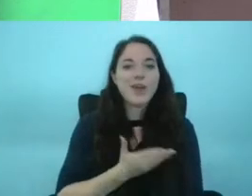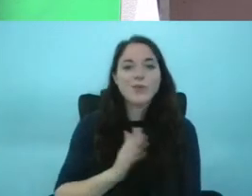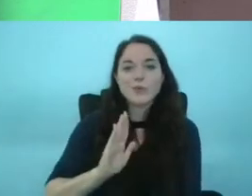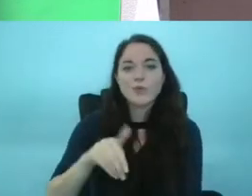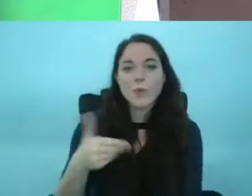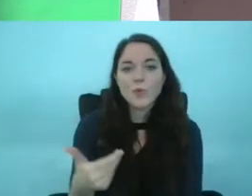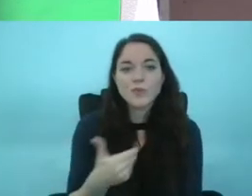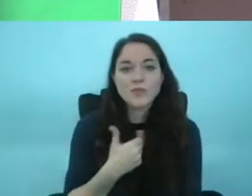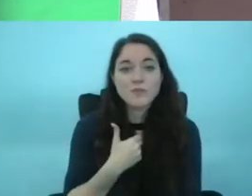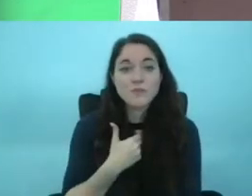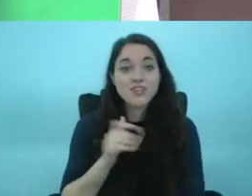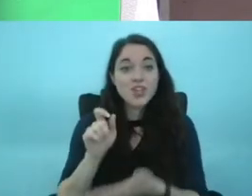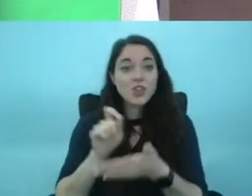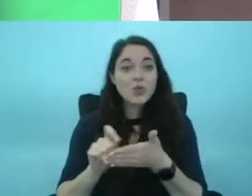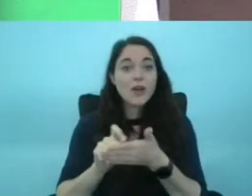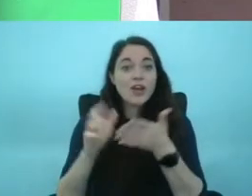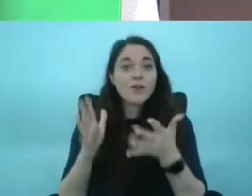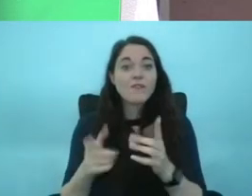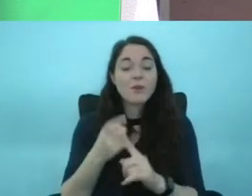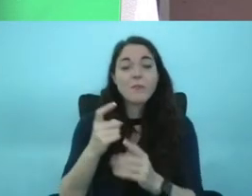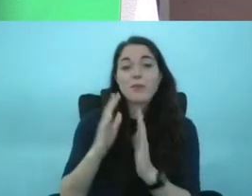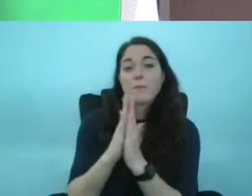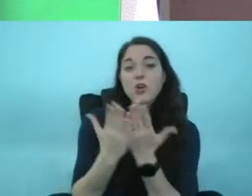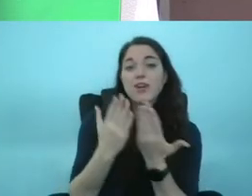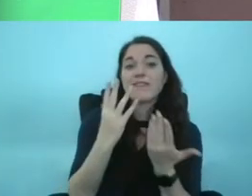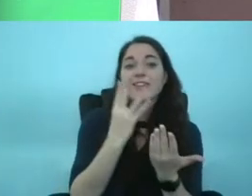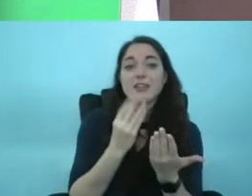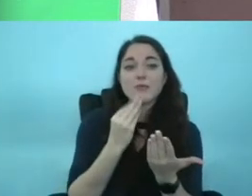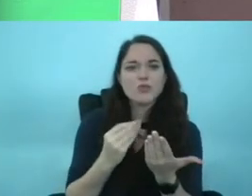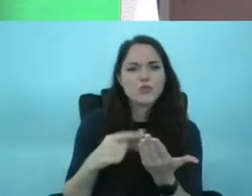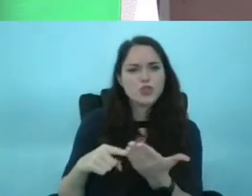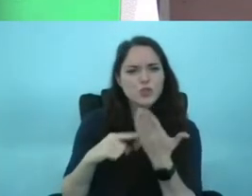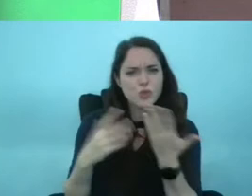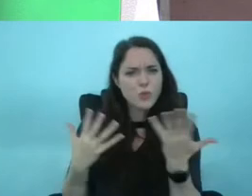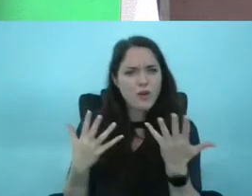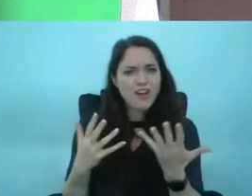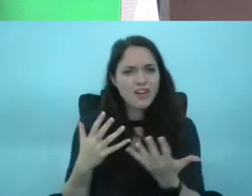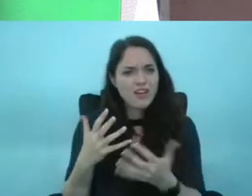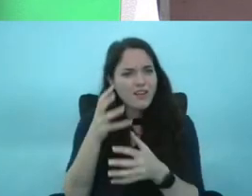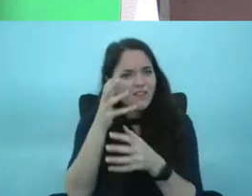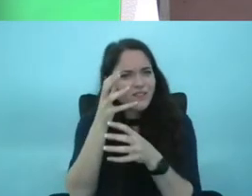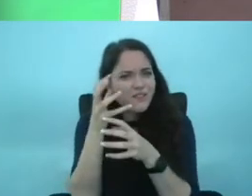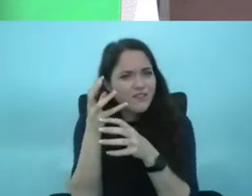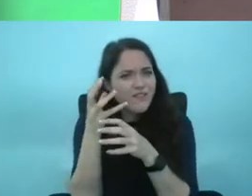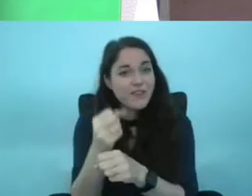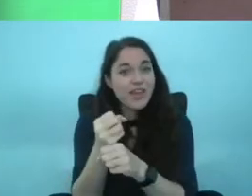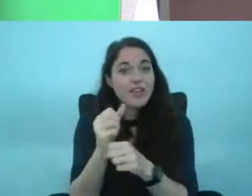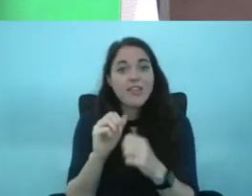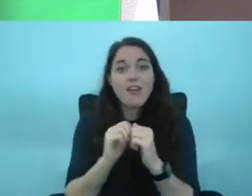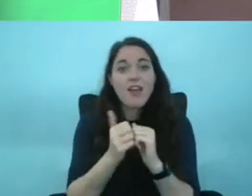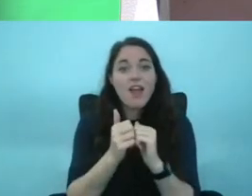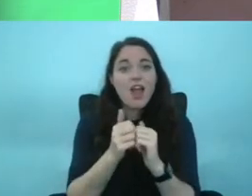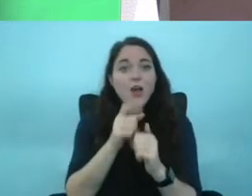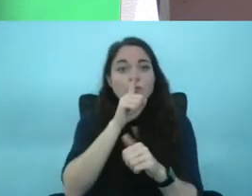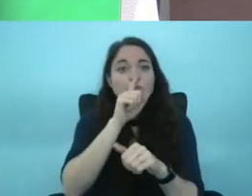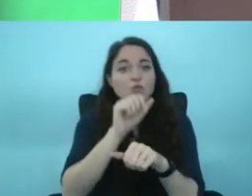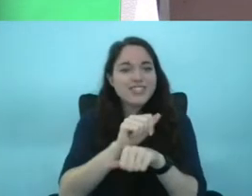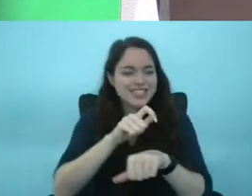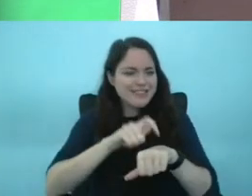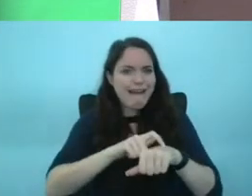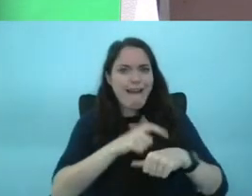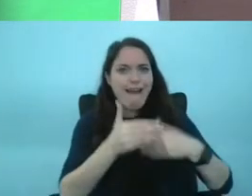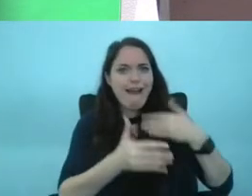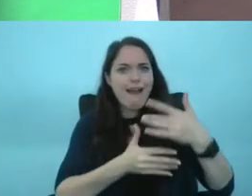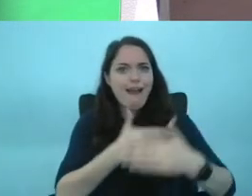The writer of the book of Hebrews tells us that the threads of faith are woven throughout the blanket of time by